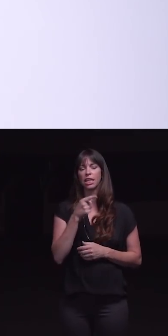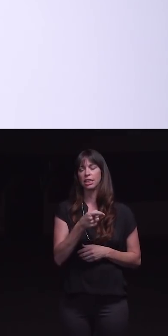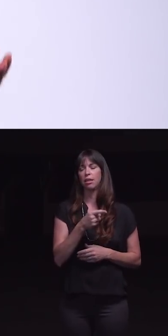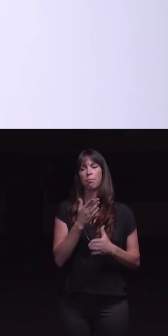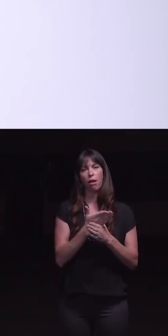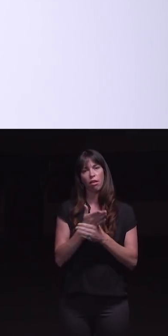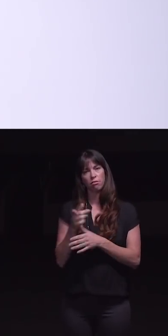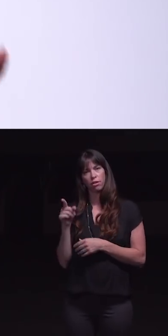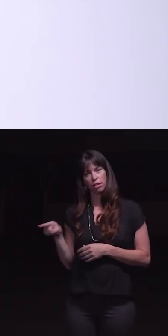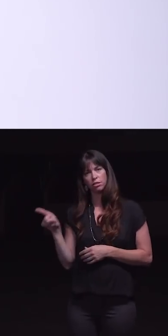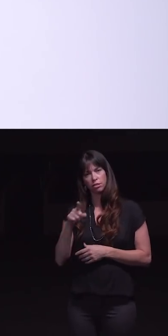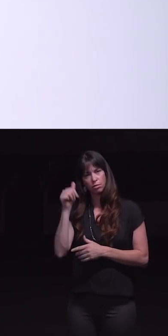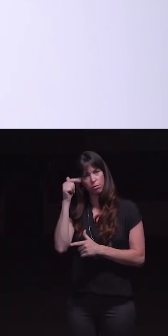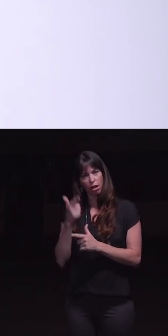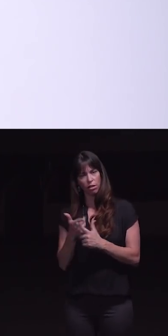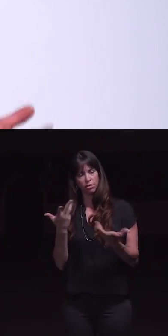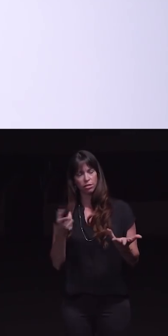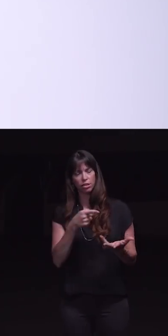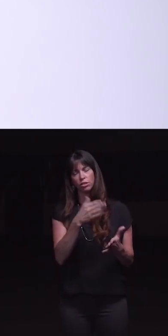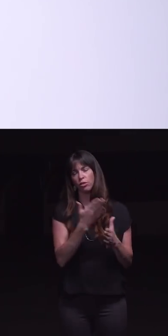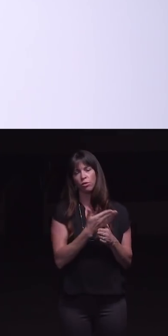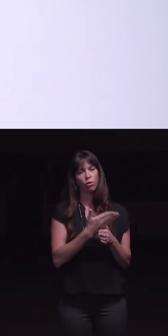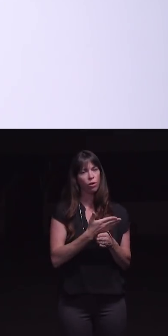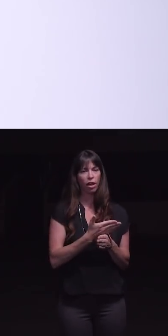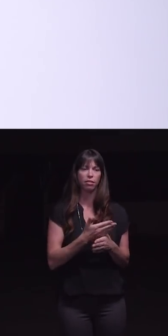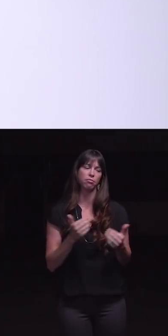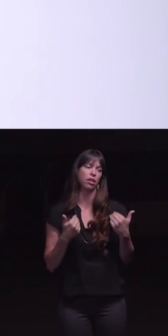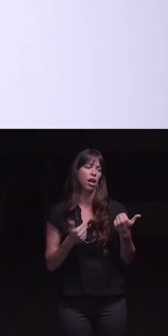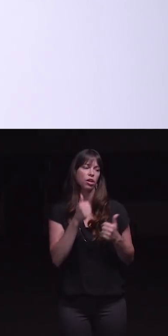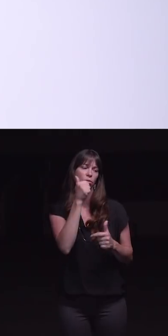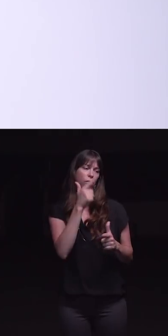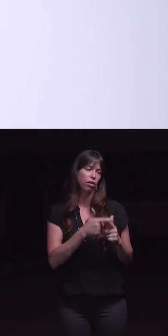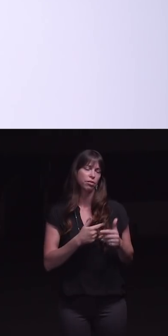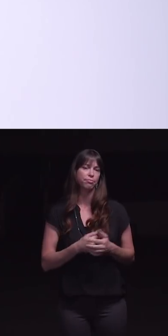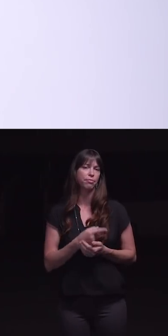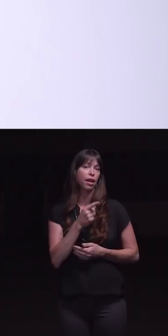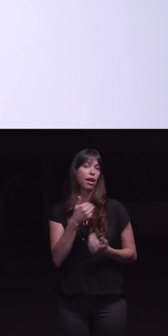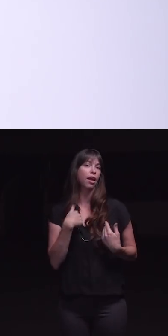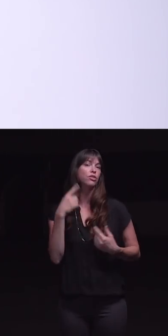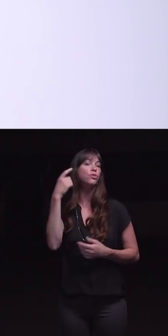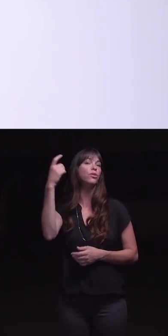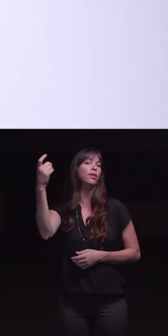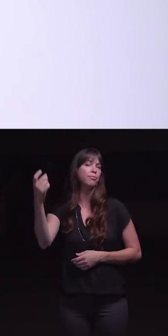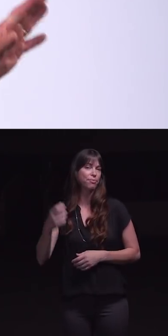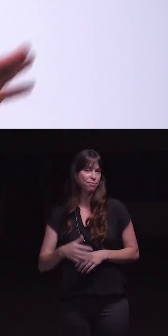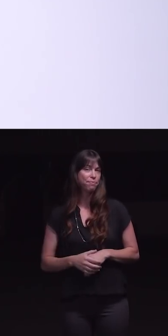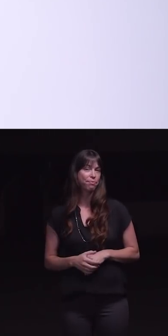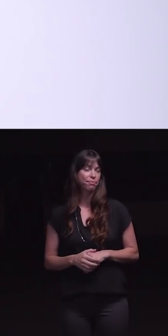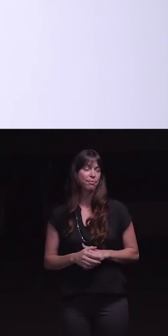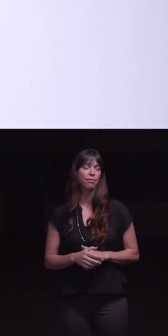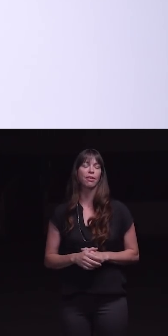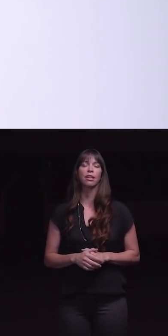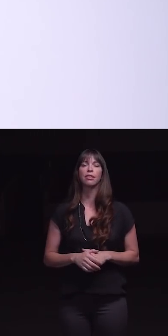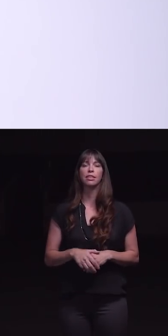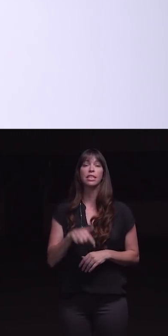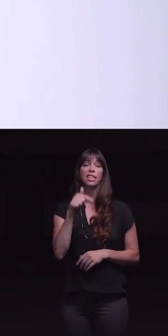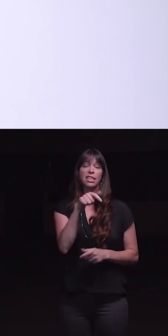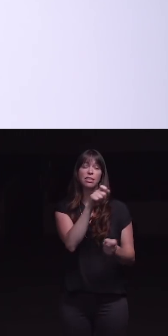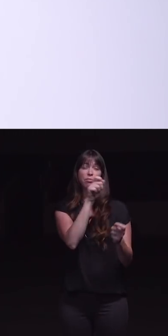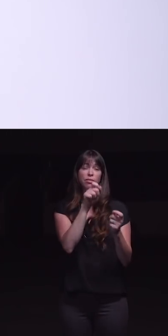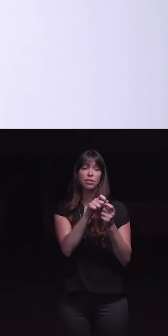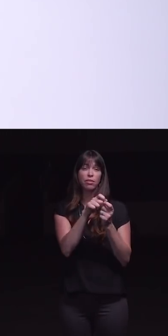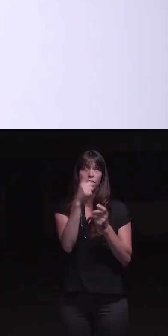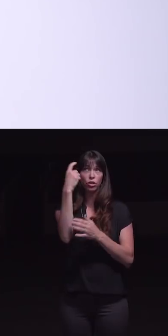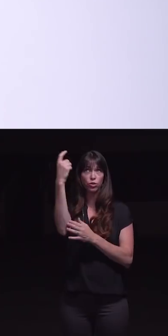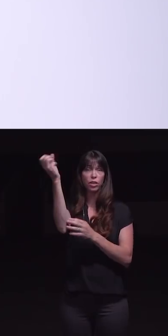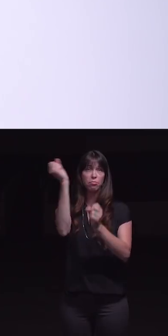again, irritating them because he's an arrogant younger brother, parents' favorite, and all that. He has a dream. There's a lot of dreams in his story. This